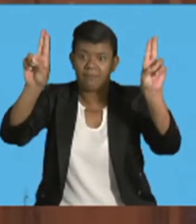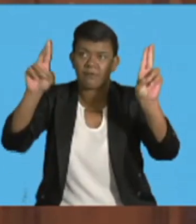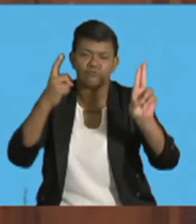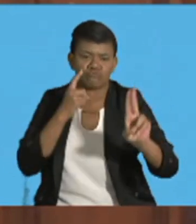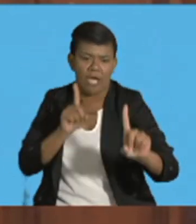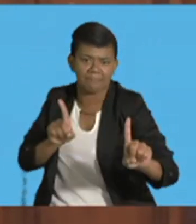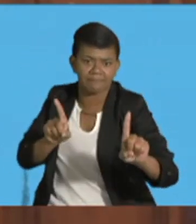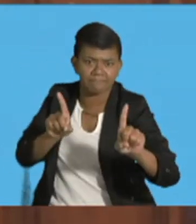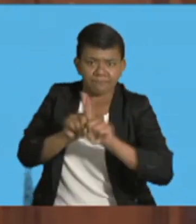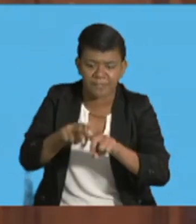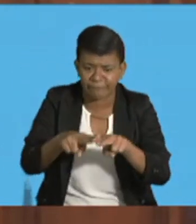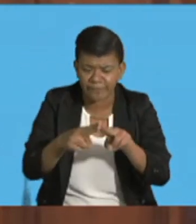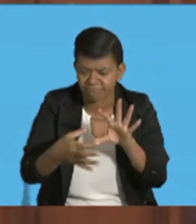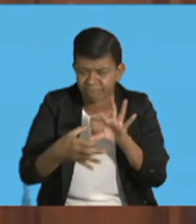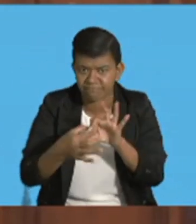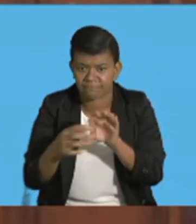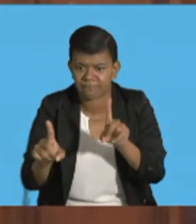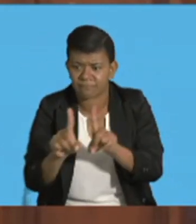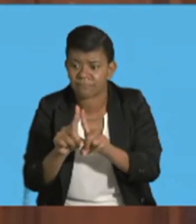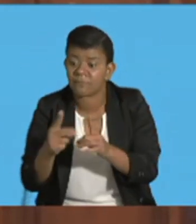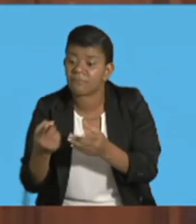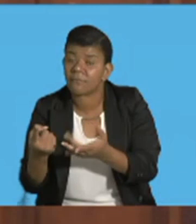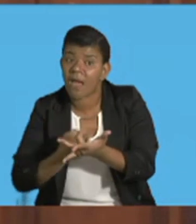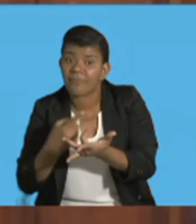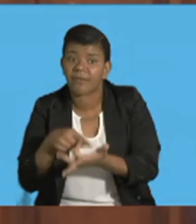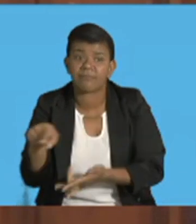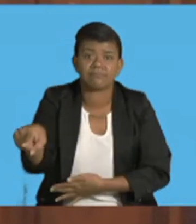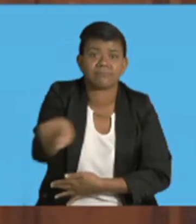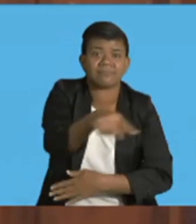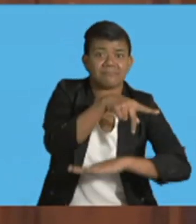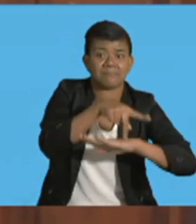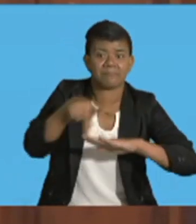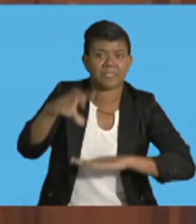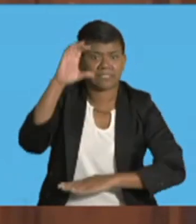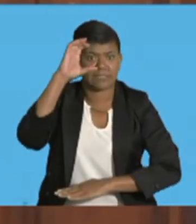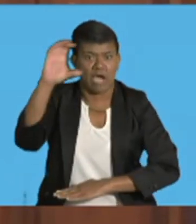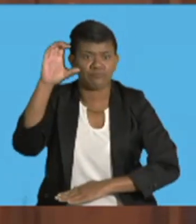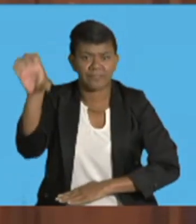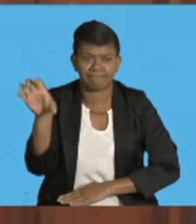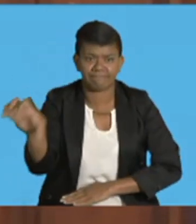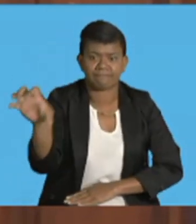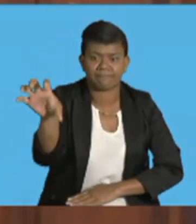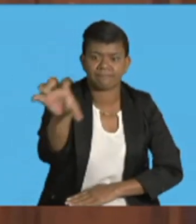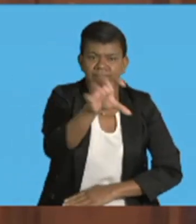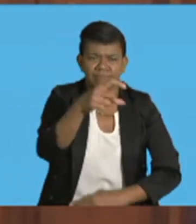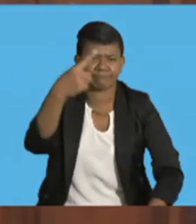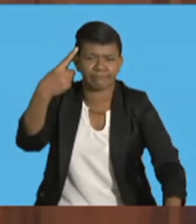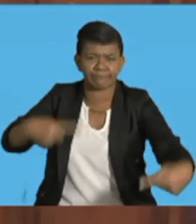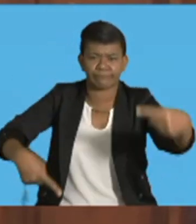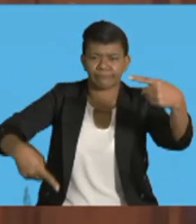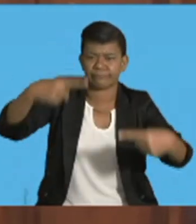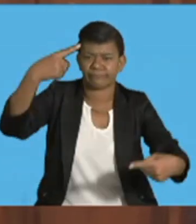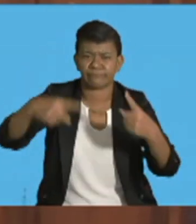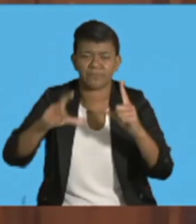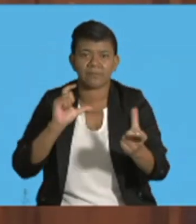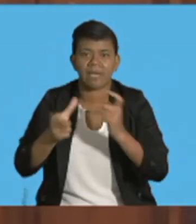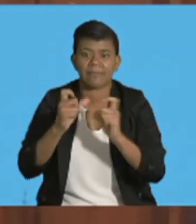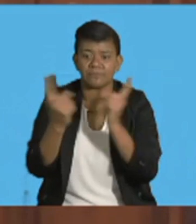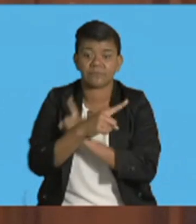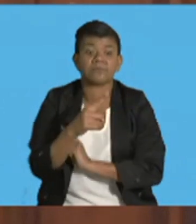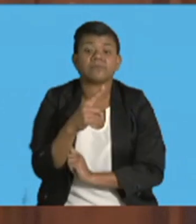Fiji, thousands of people have suffered cyclones, floods and droughts, or lost their homes, schools or crops to rising seas and